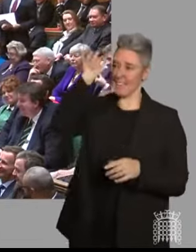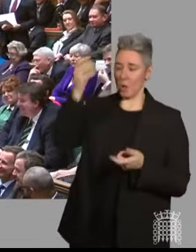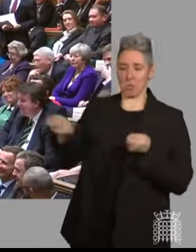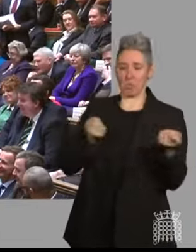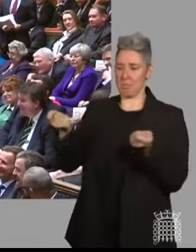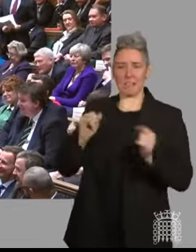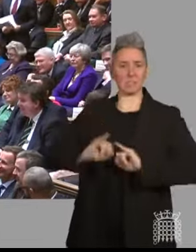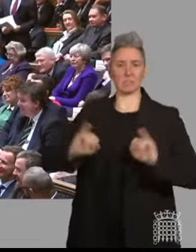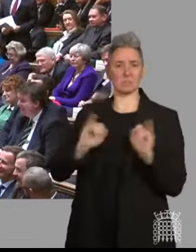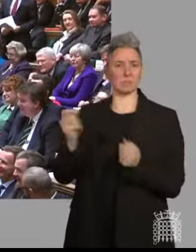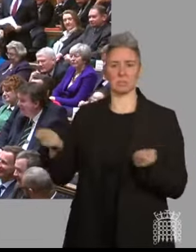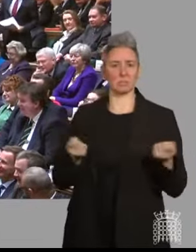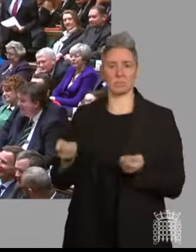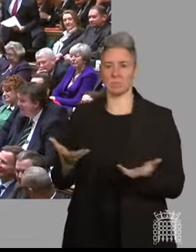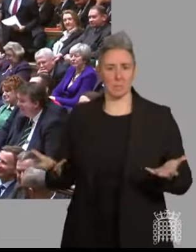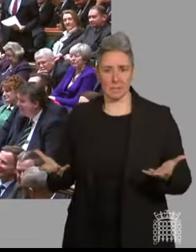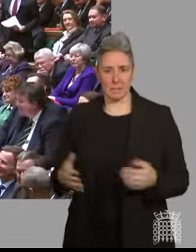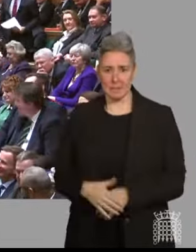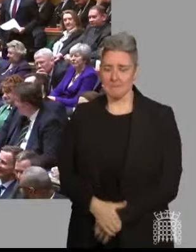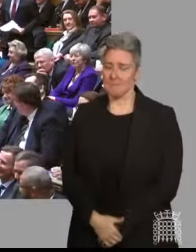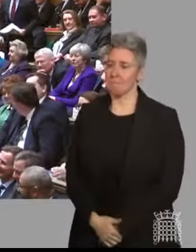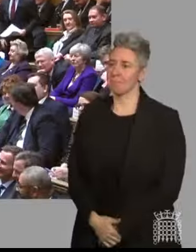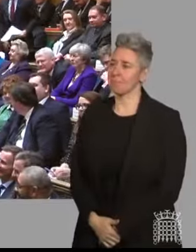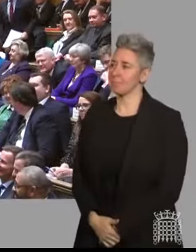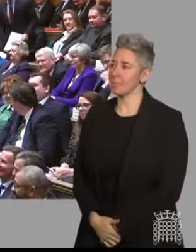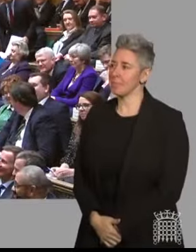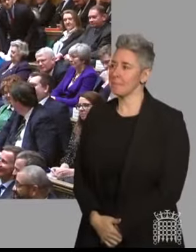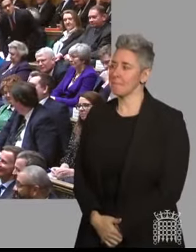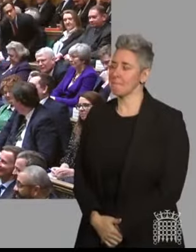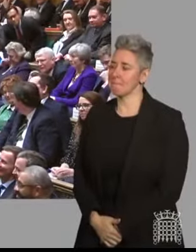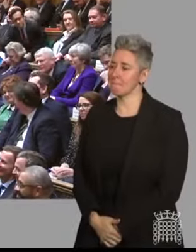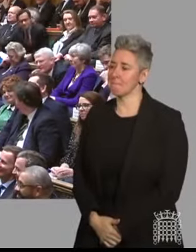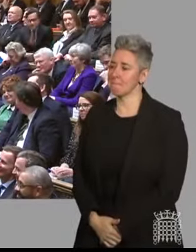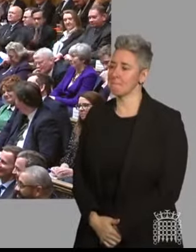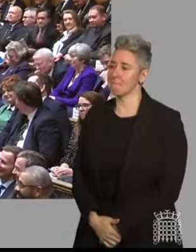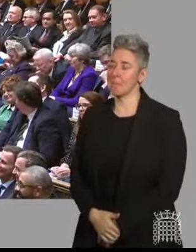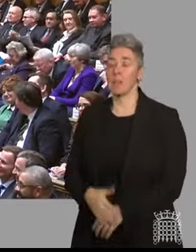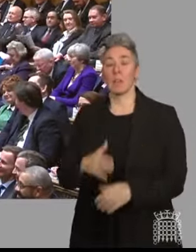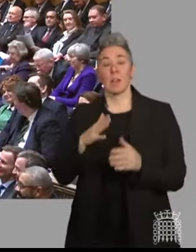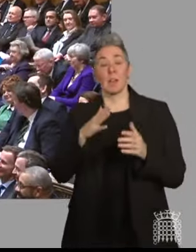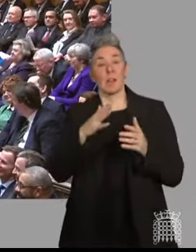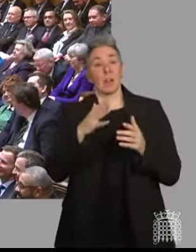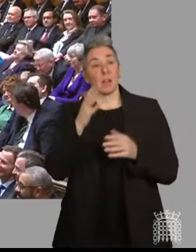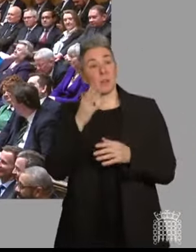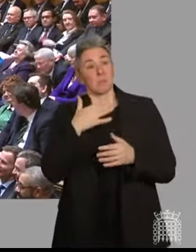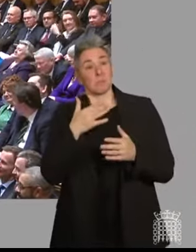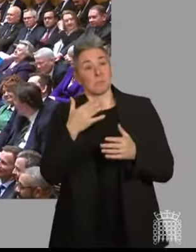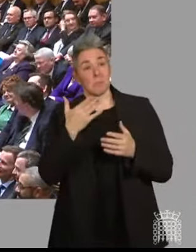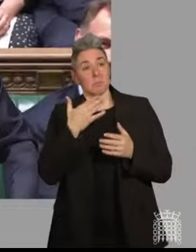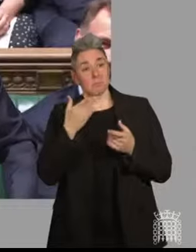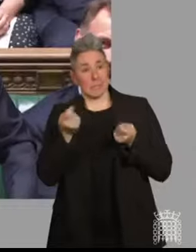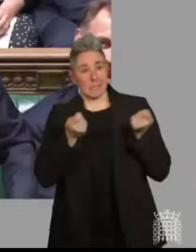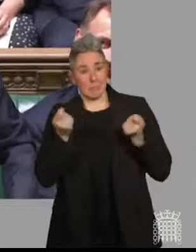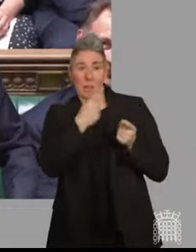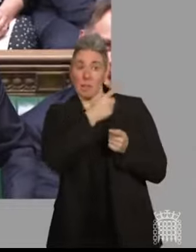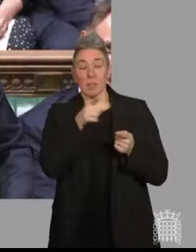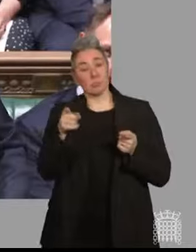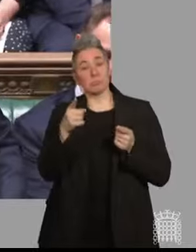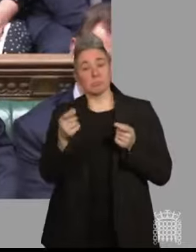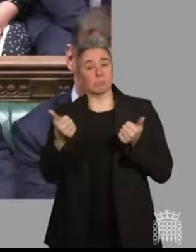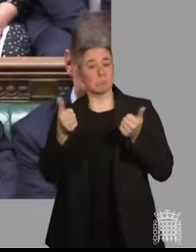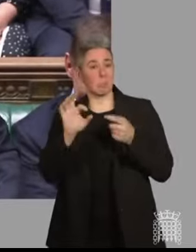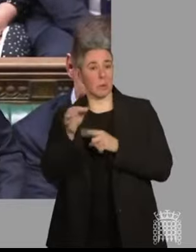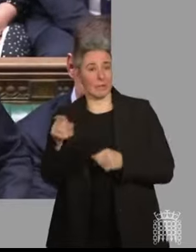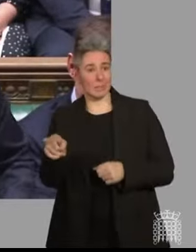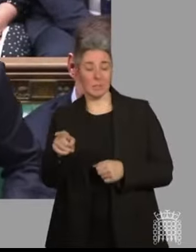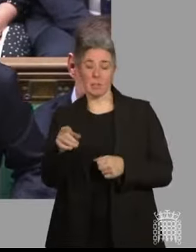Mr. Speaker, my honourable friend makes an excellent point. Whether it's local councils in his area, or Nottingham, or